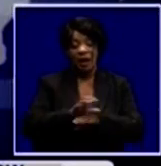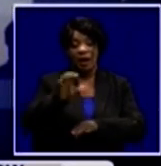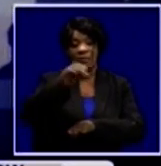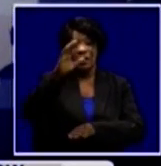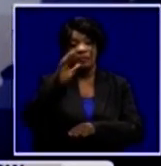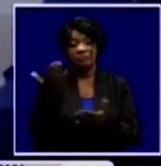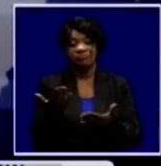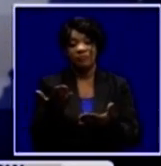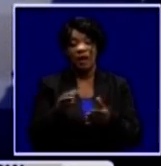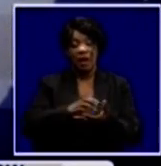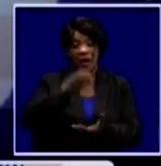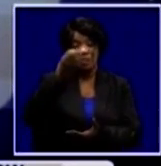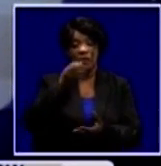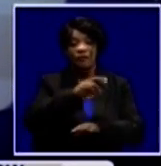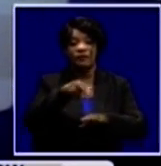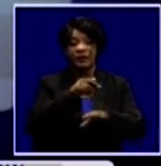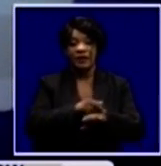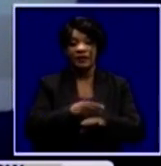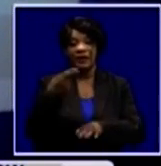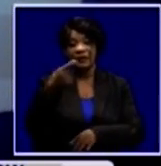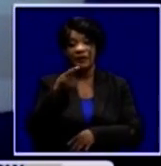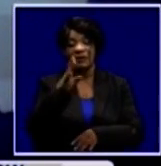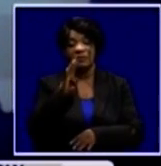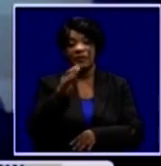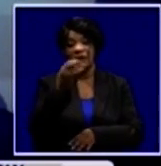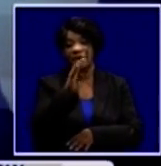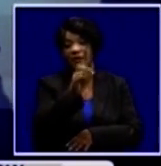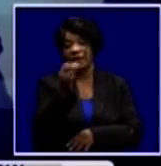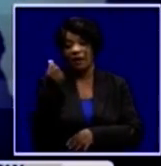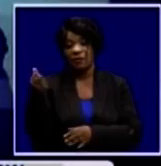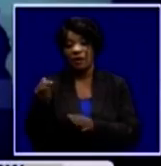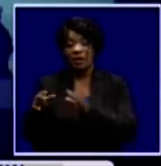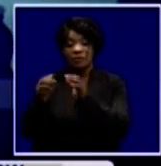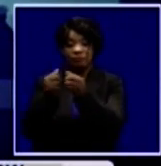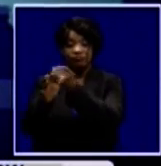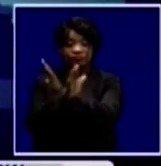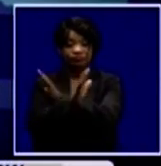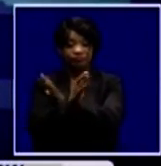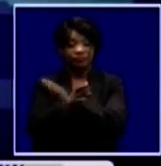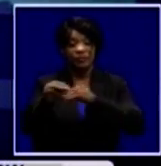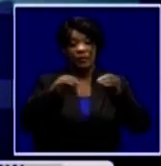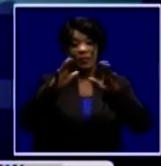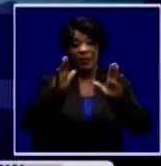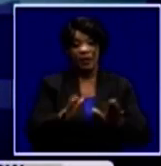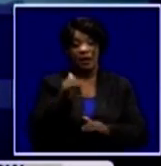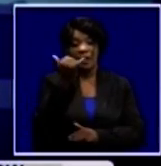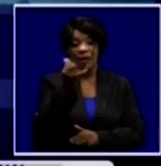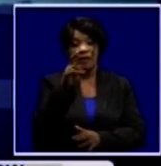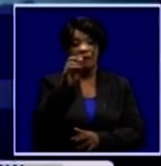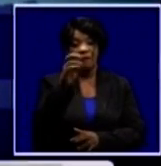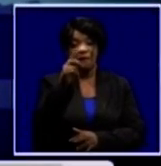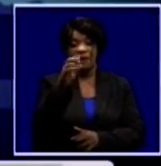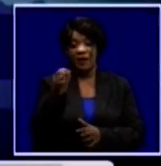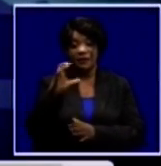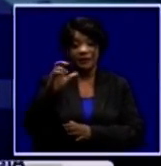Cup of Nations fixture between Guinea-Bissau and Zambia. ZNBC Corporate Affairs Manager Yvette Chanda